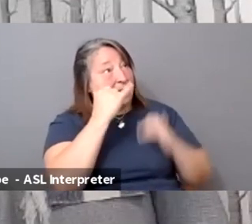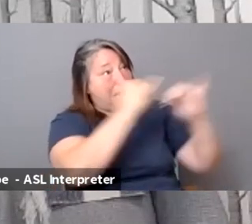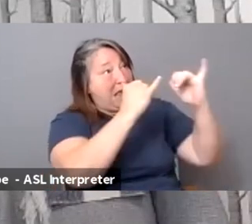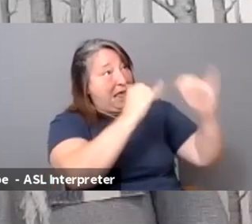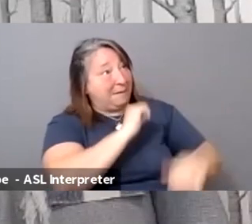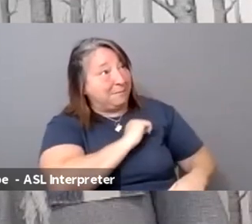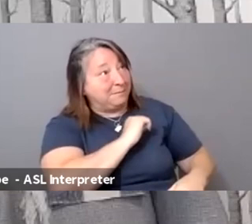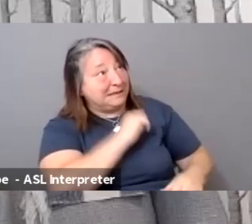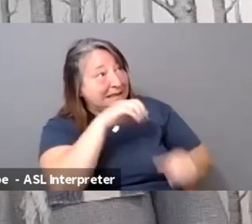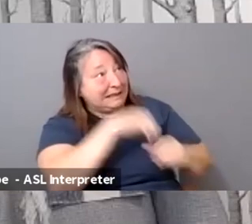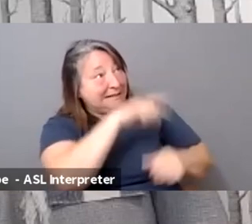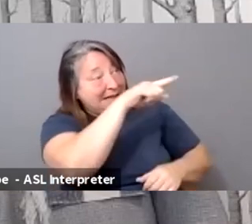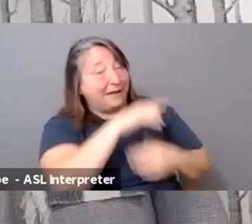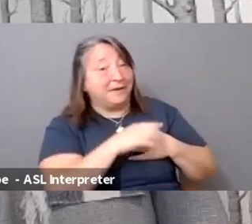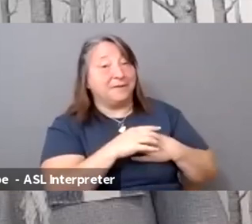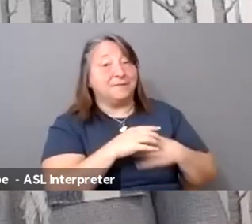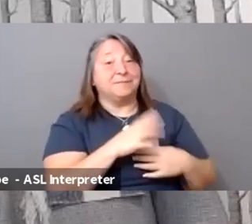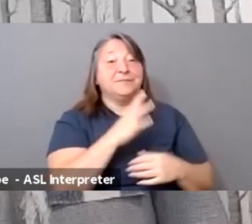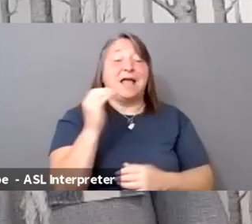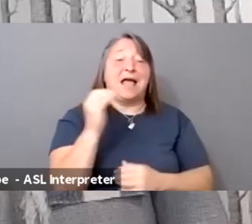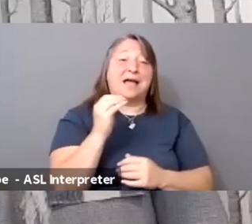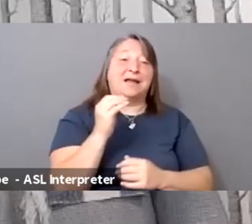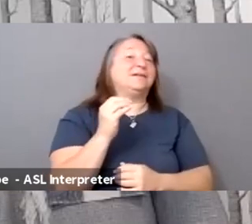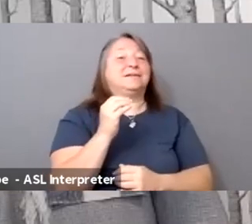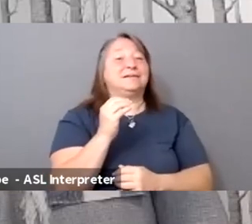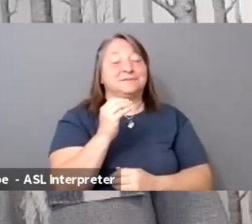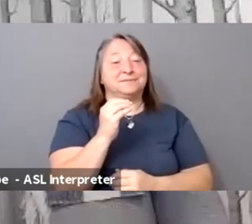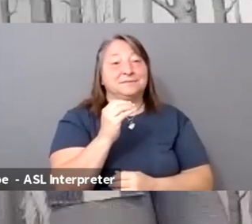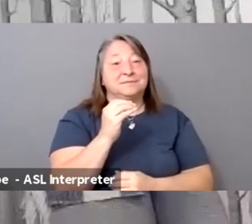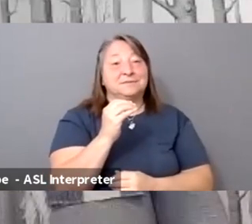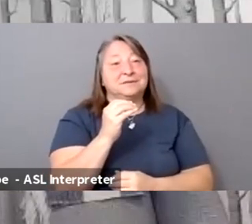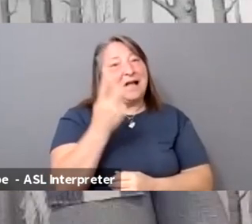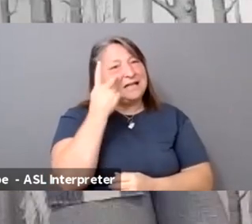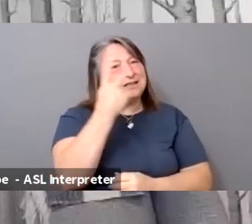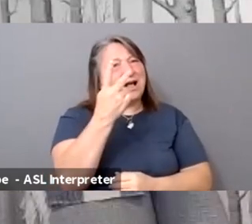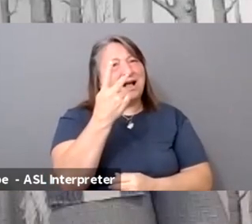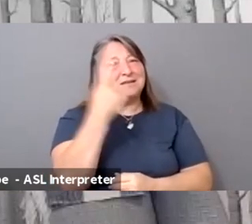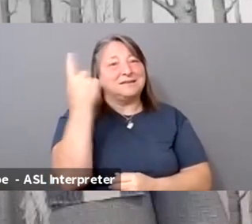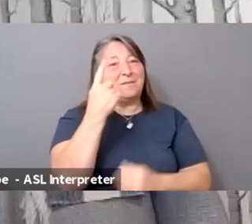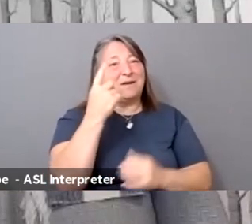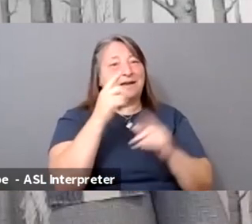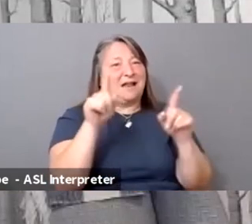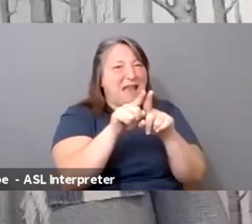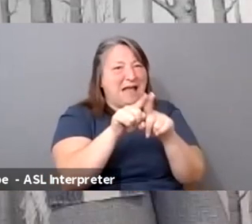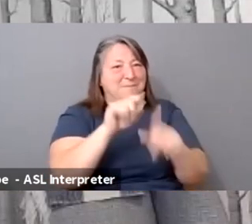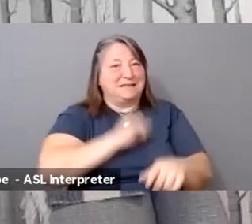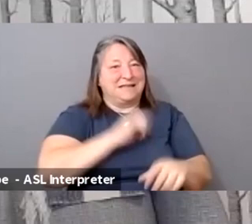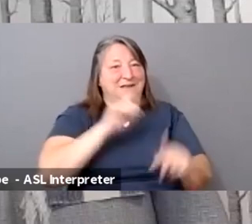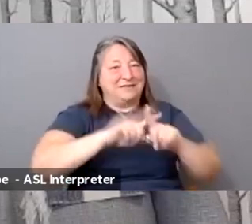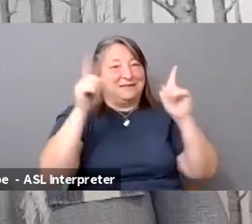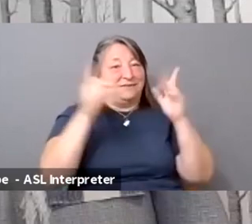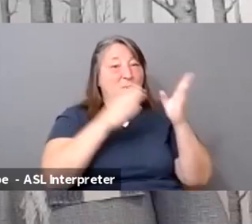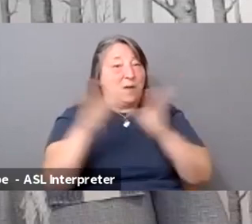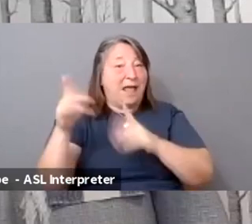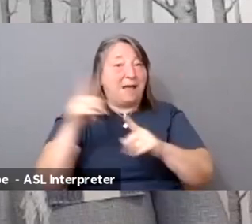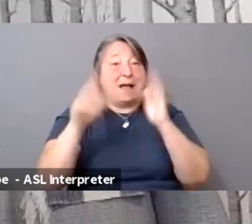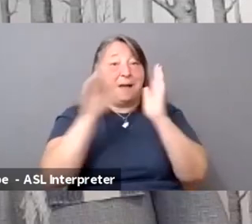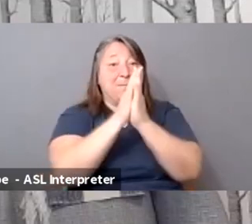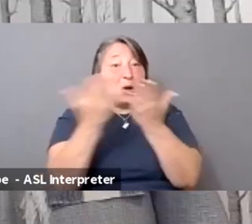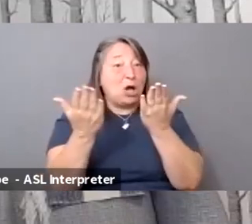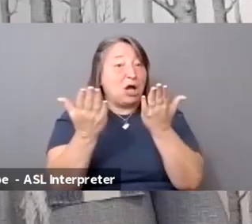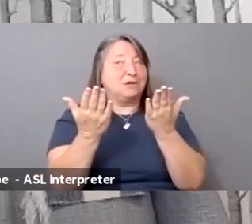into because I saw somebody that looked like myself in a different way. But definitely in books, it was everyone